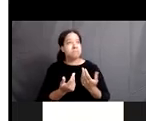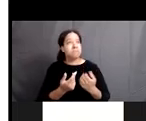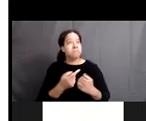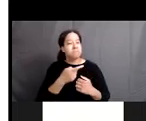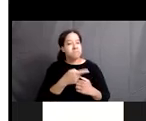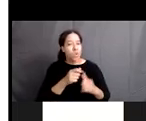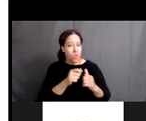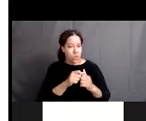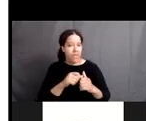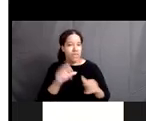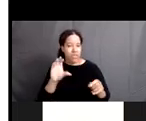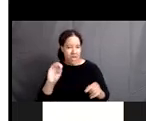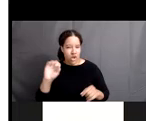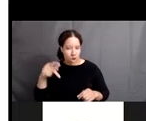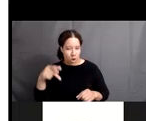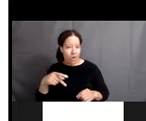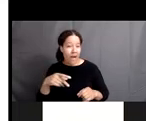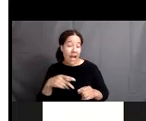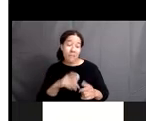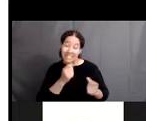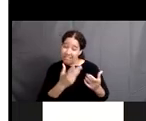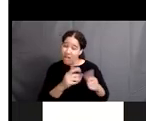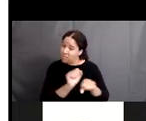and emotional investment that goes into building this